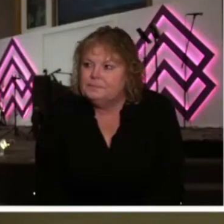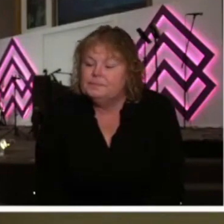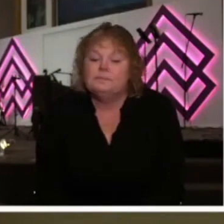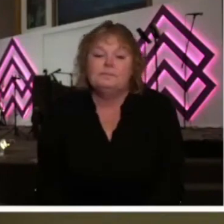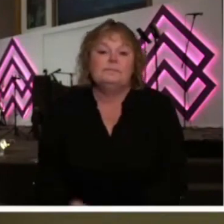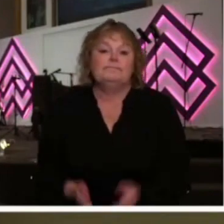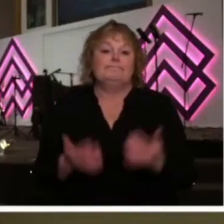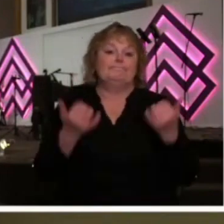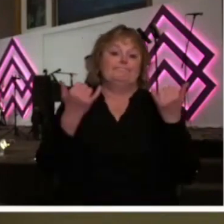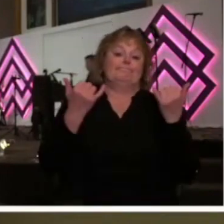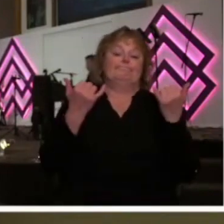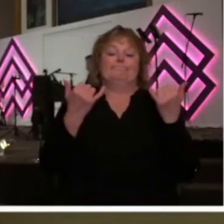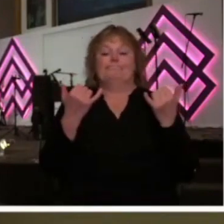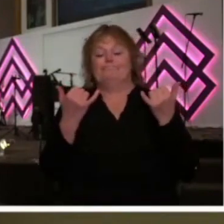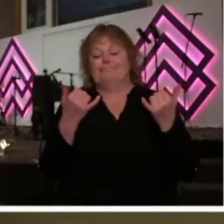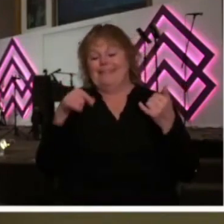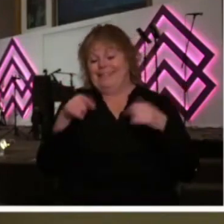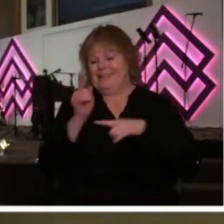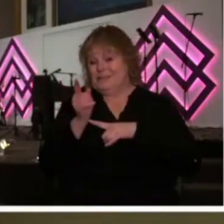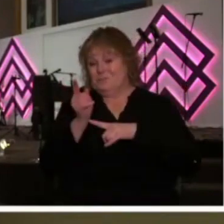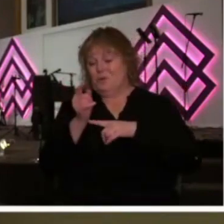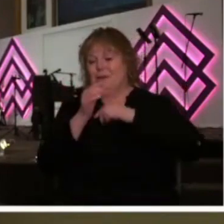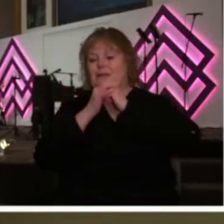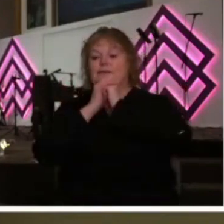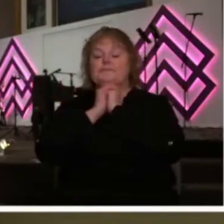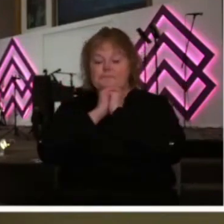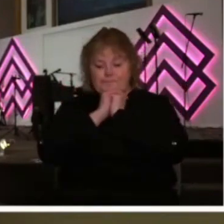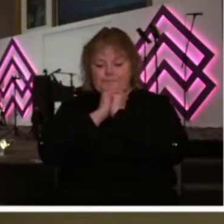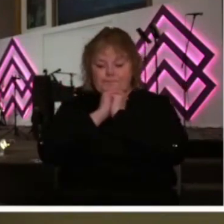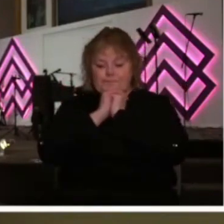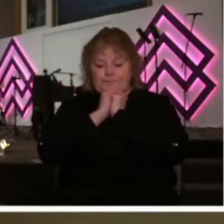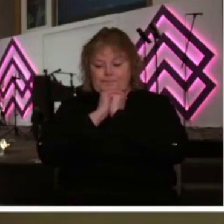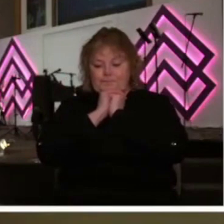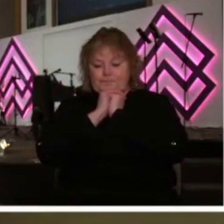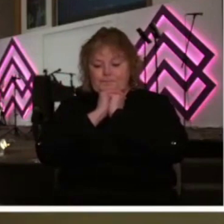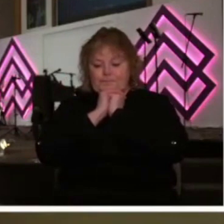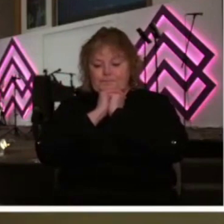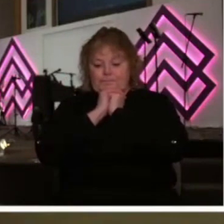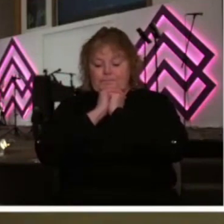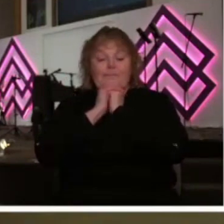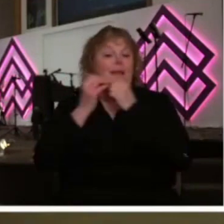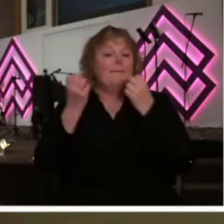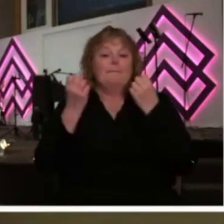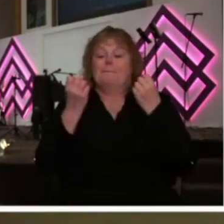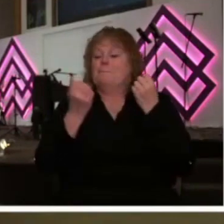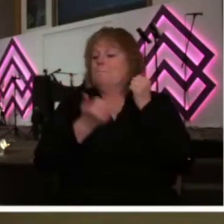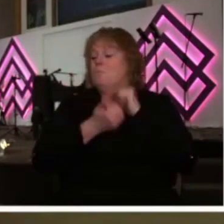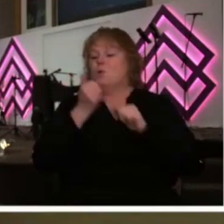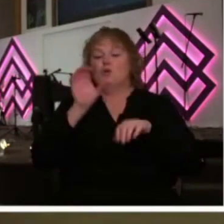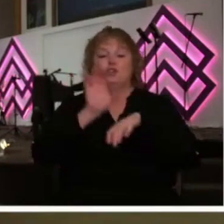We are at a moment very few people and very few churches get to experience.